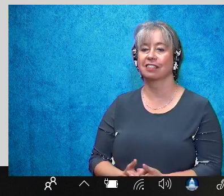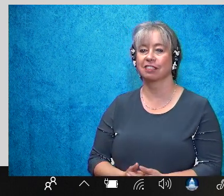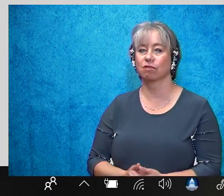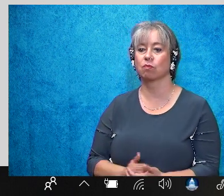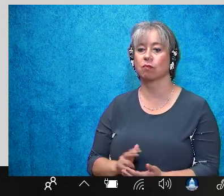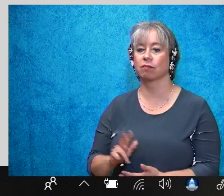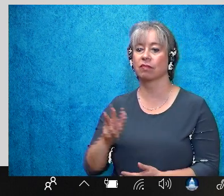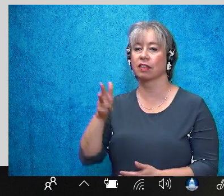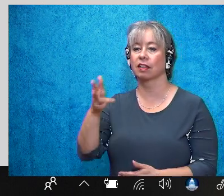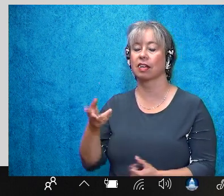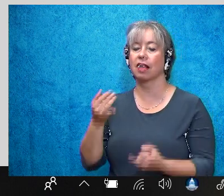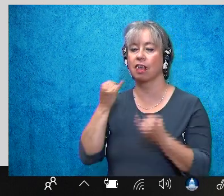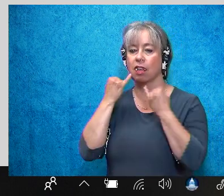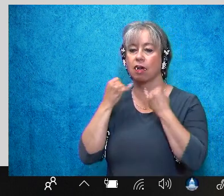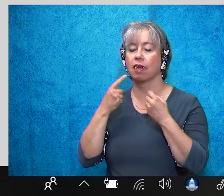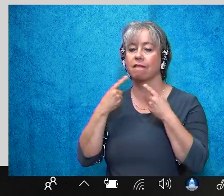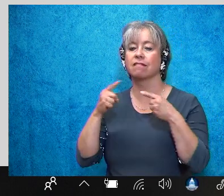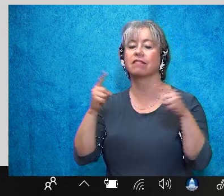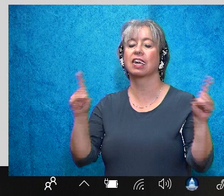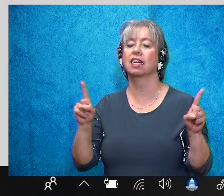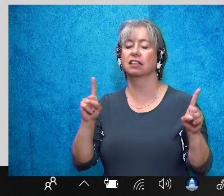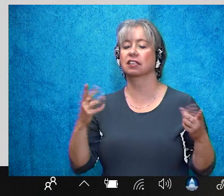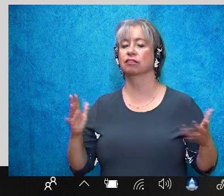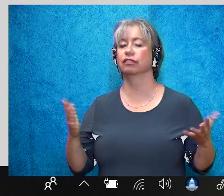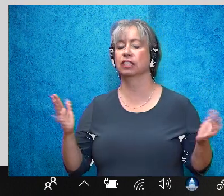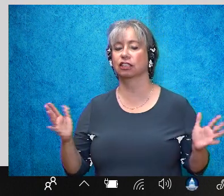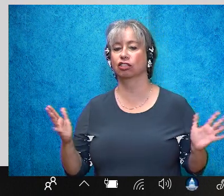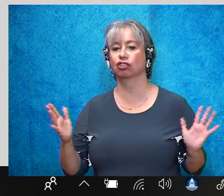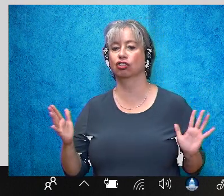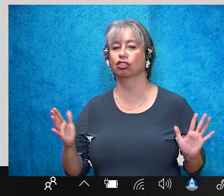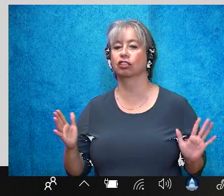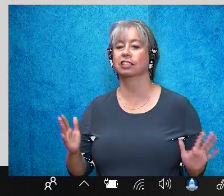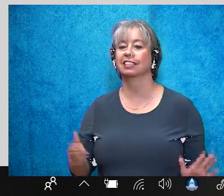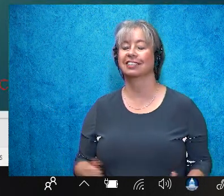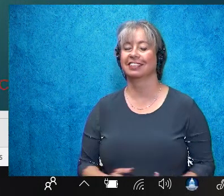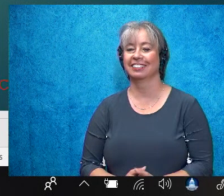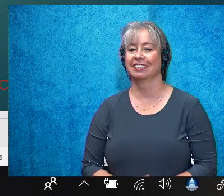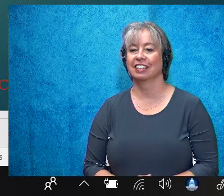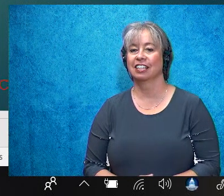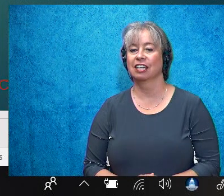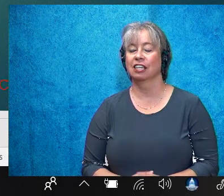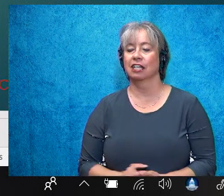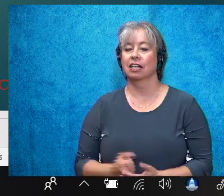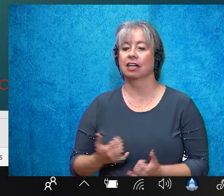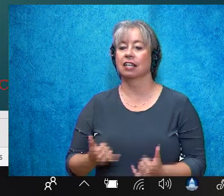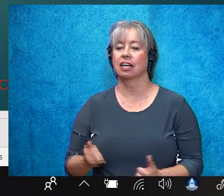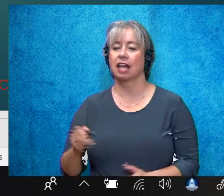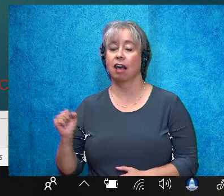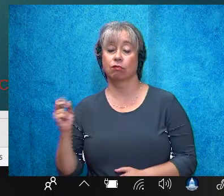And finally, we're done. All right, going back to our PowerPoint.